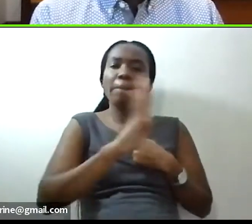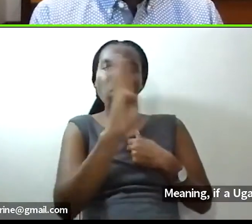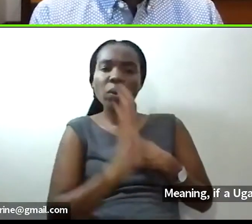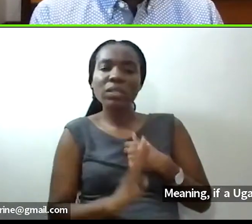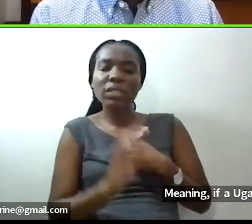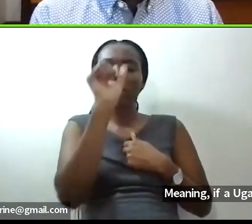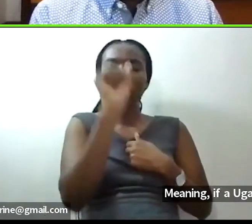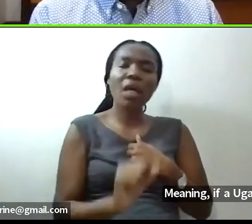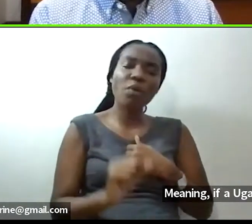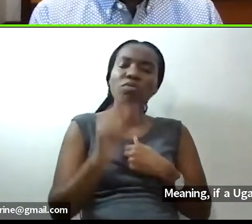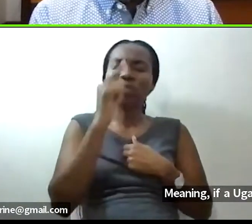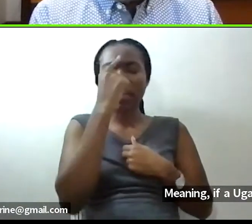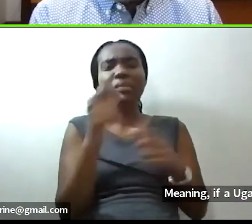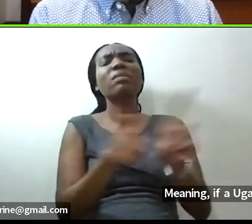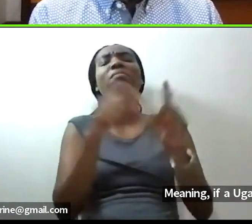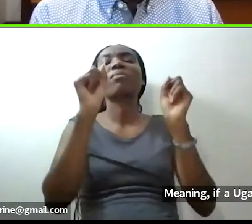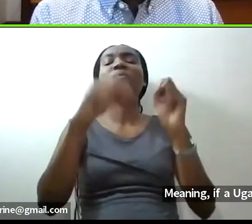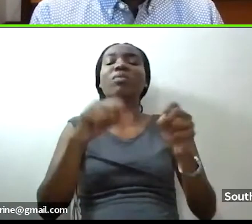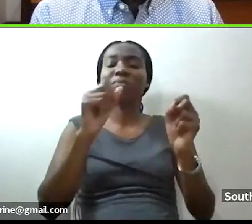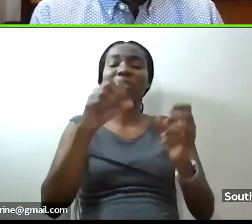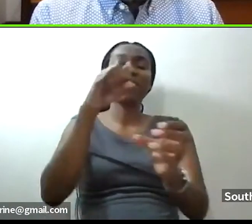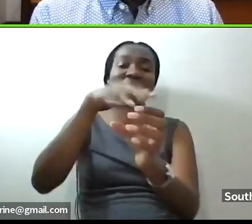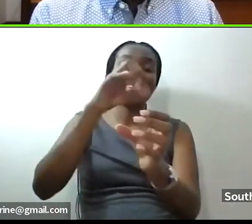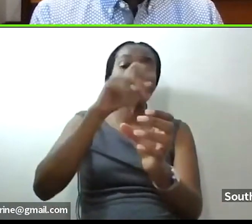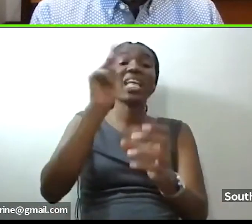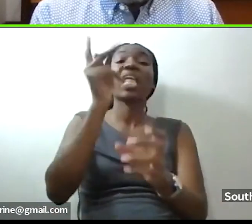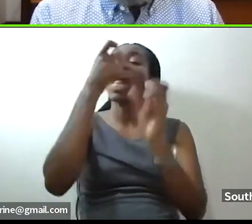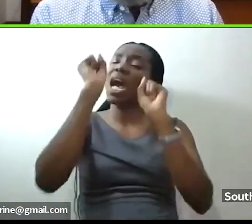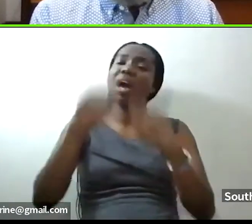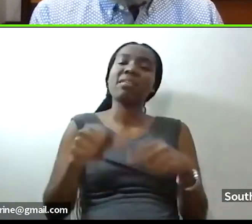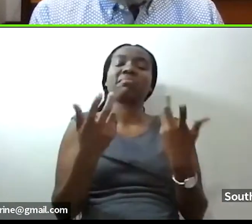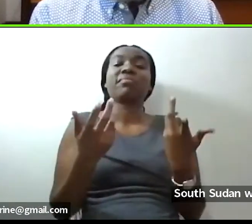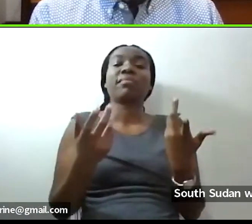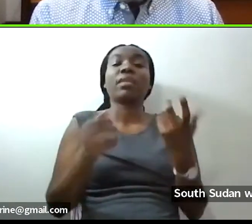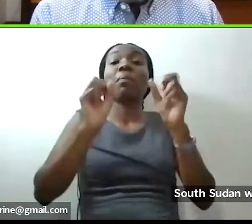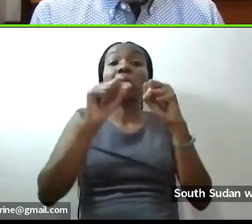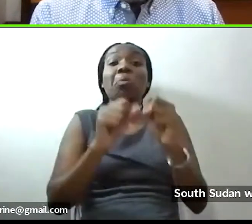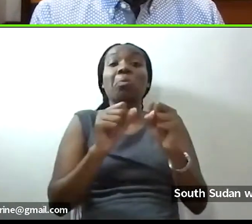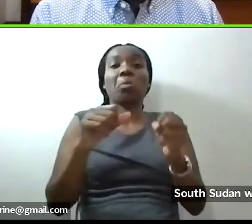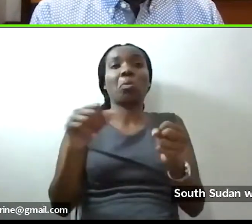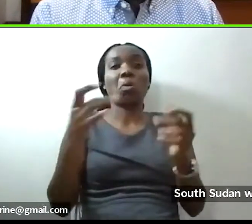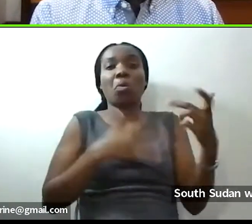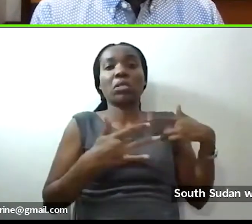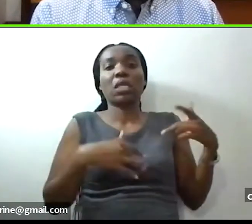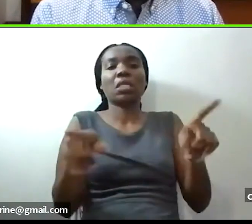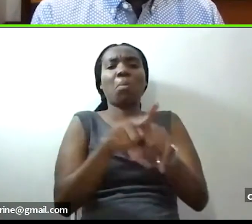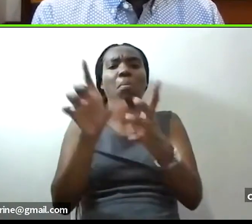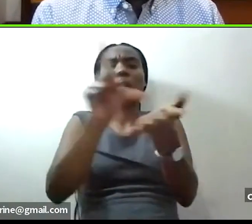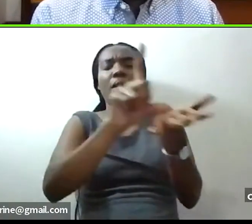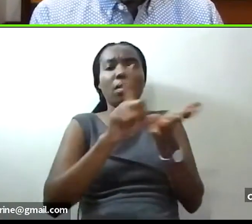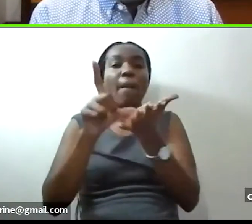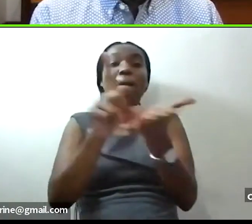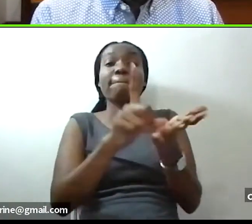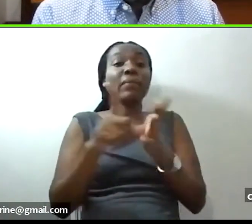wants to invest in Kenya, they are considered as locals. Similarly, if any of the